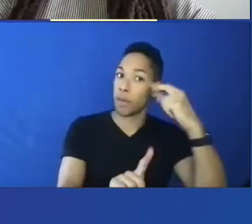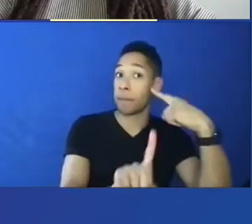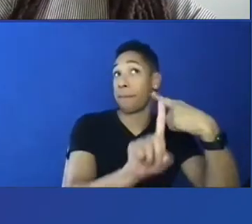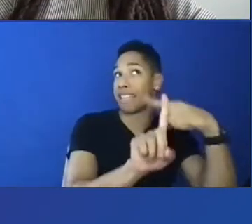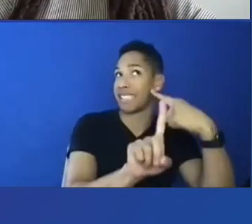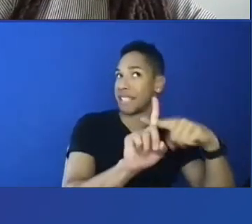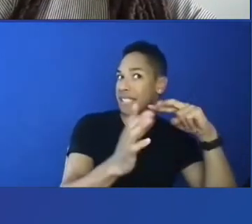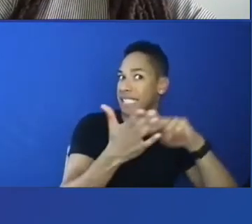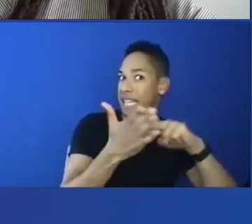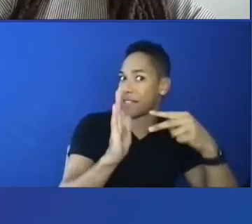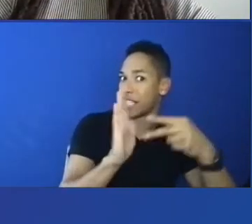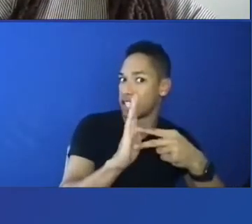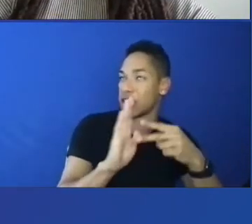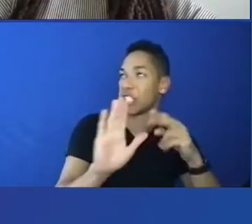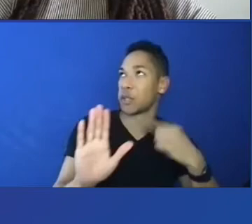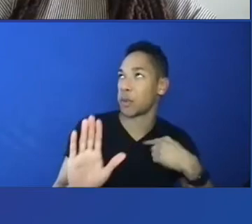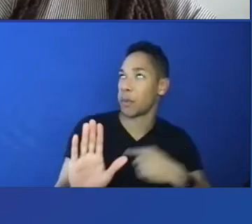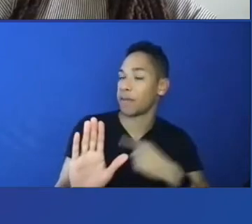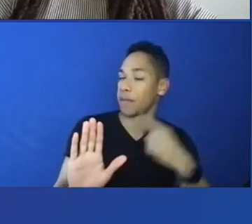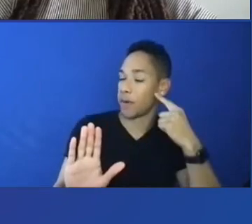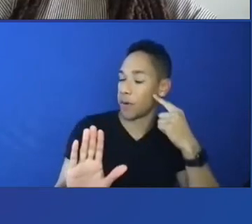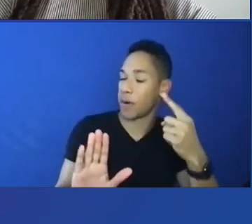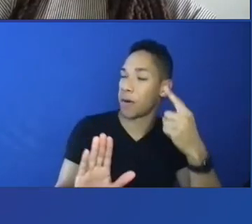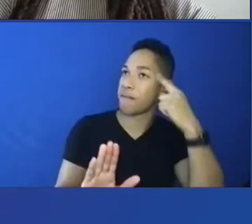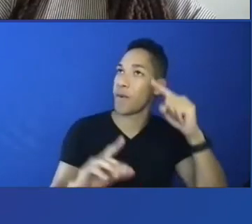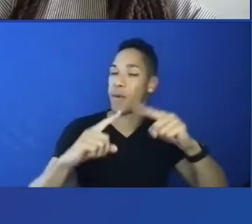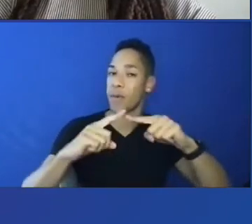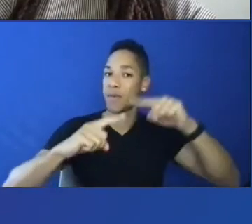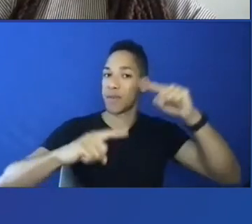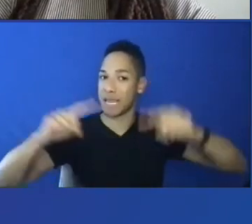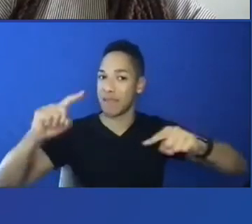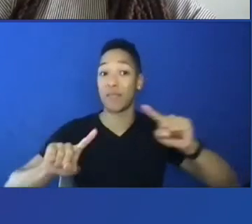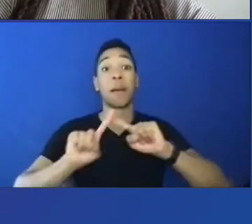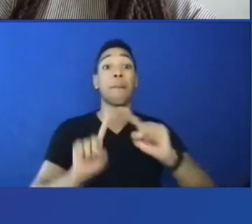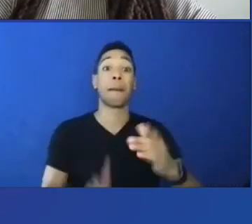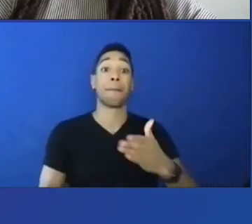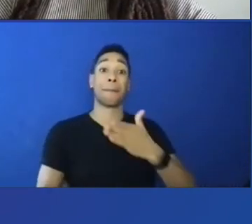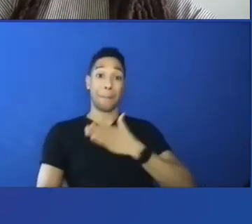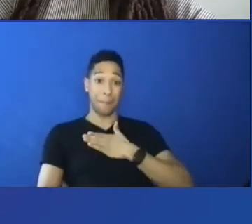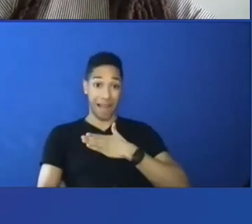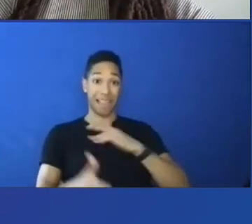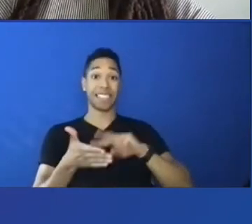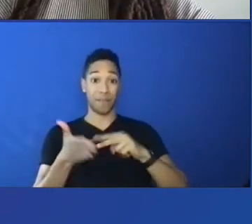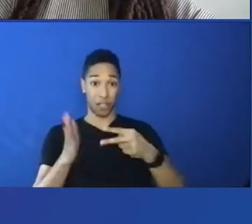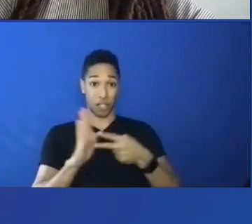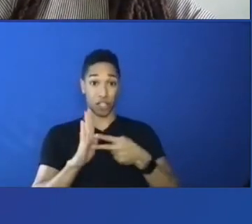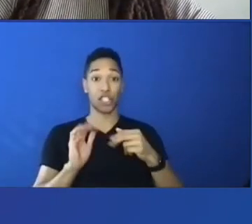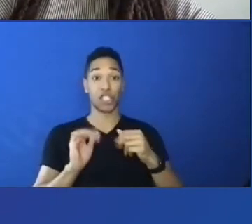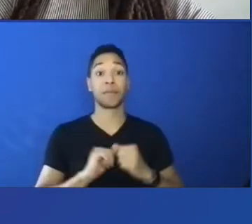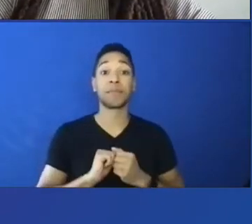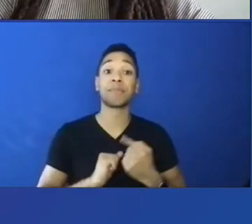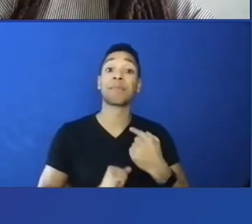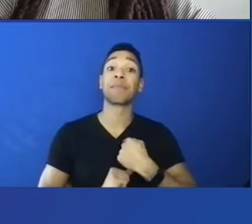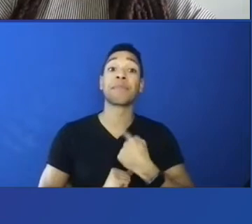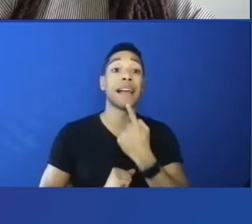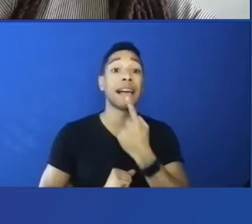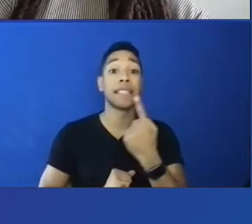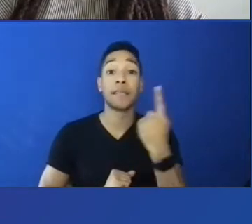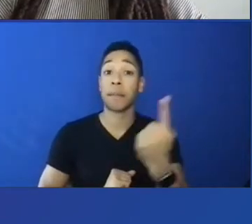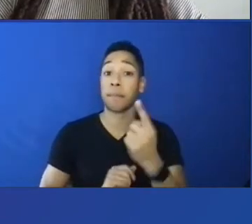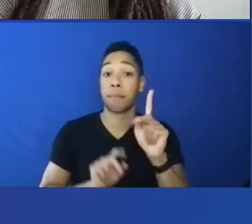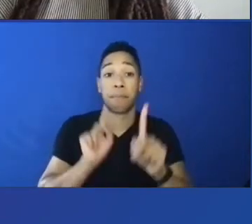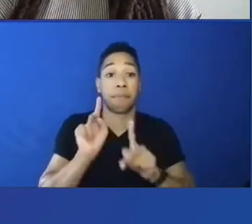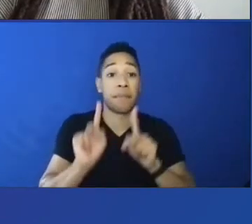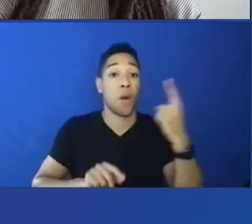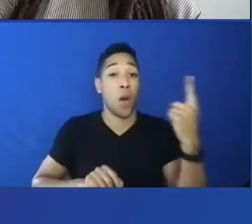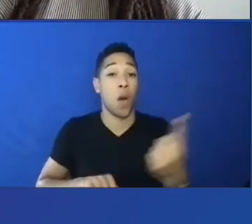definition you've ever heard of diversity, but it's mine. And what I say to people all the time is